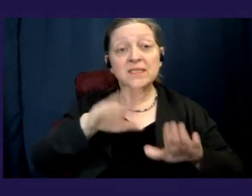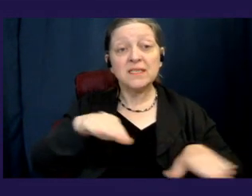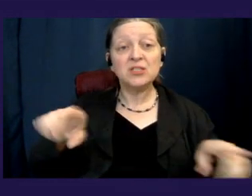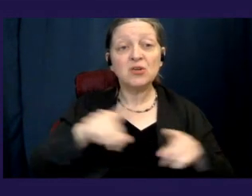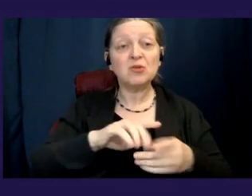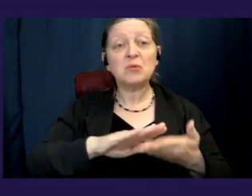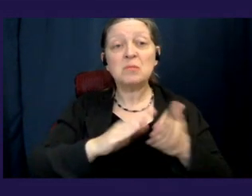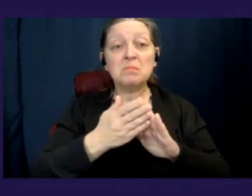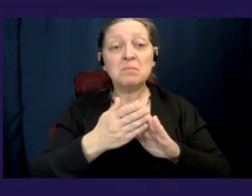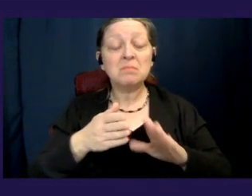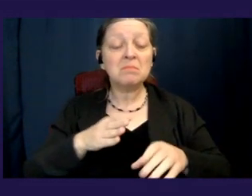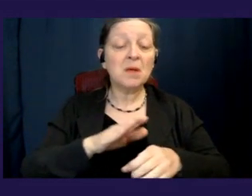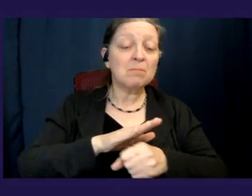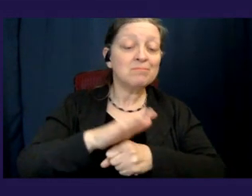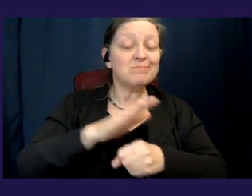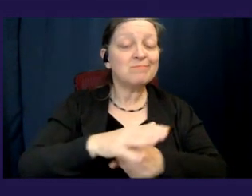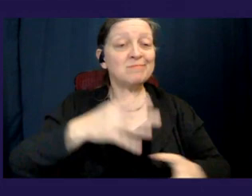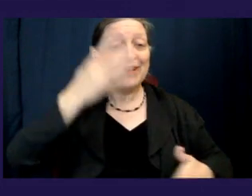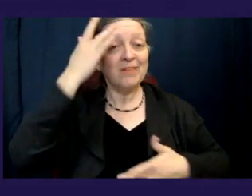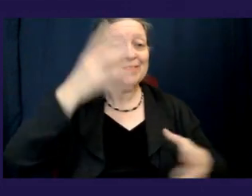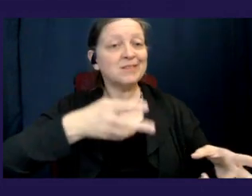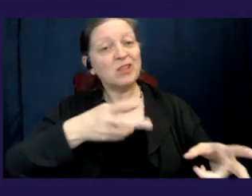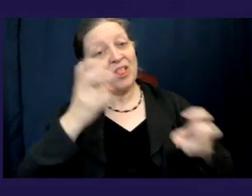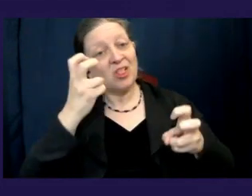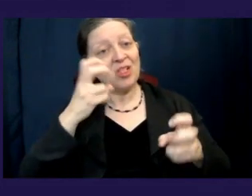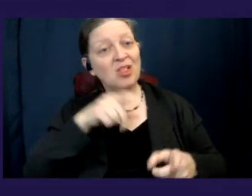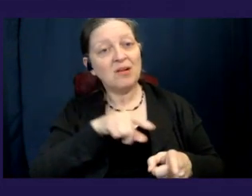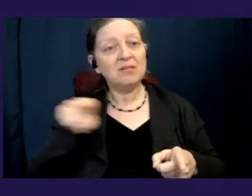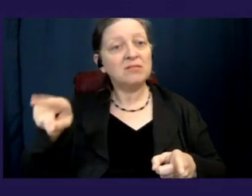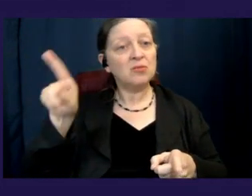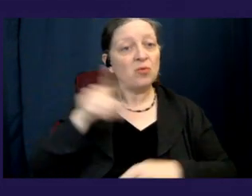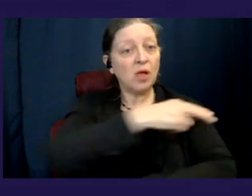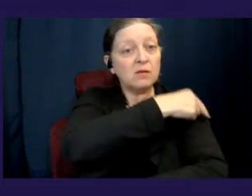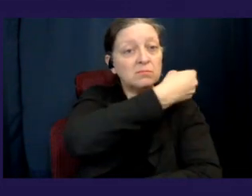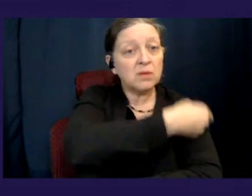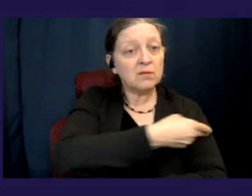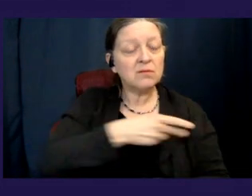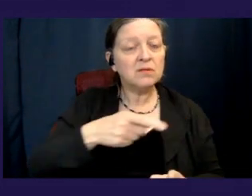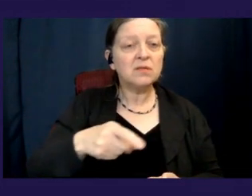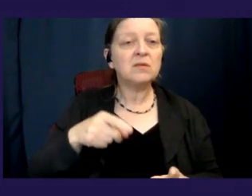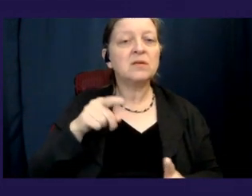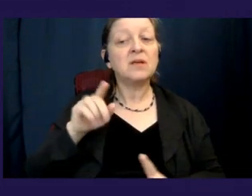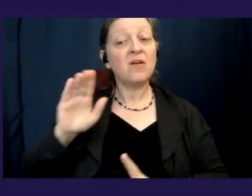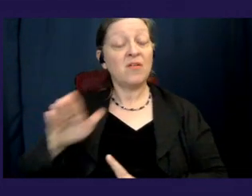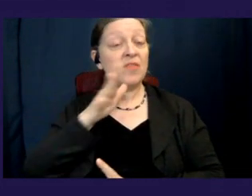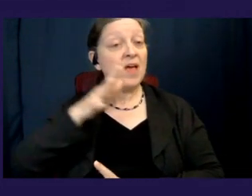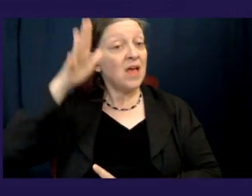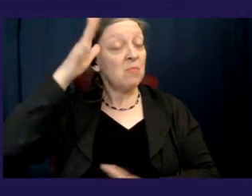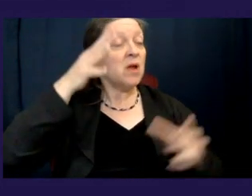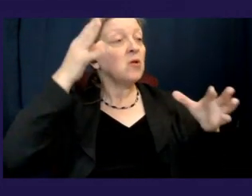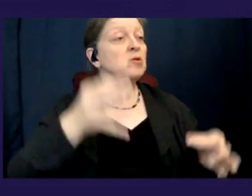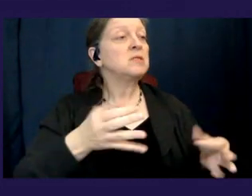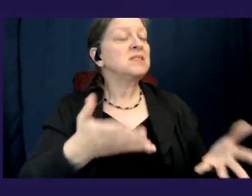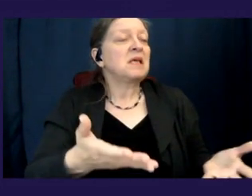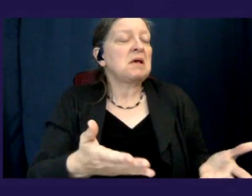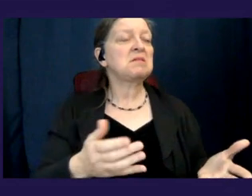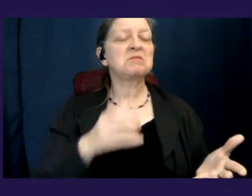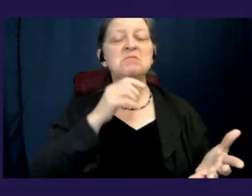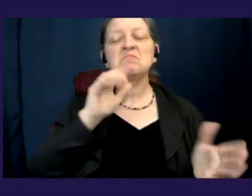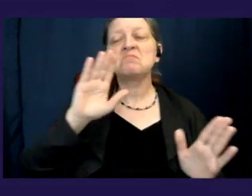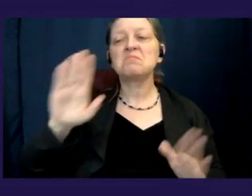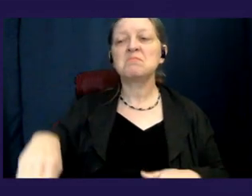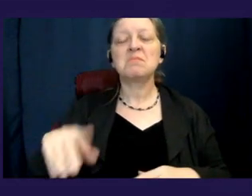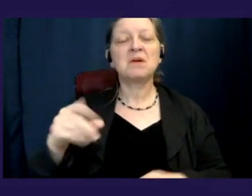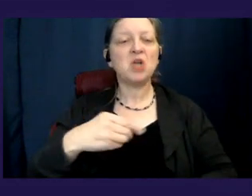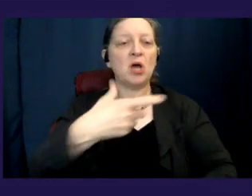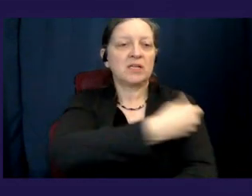were children of parents who chose not to vaccinate their children with the MMR vaccine in a timely fashion, because they were